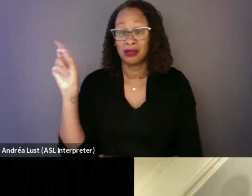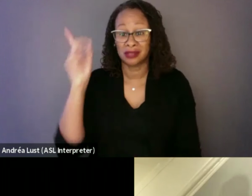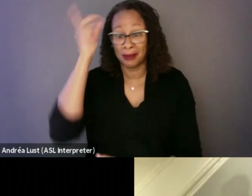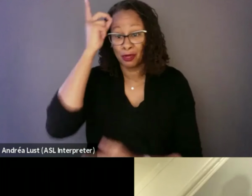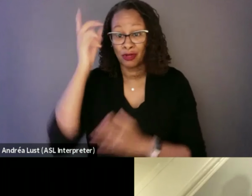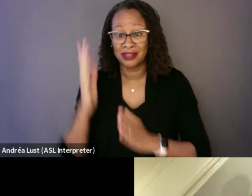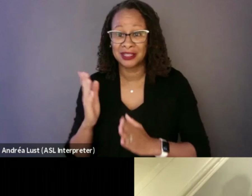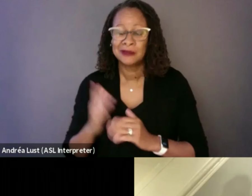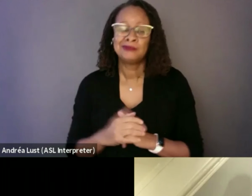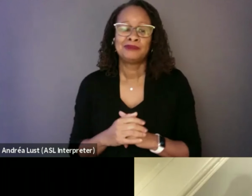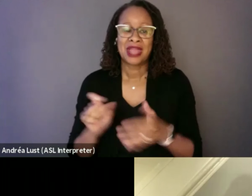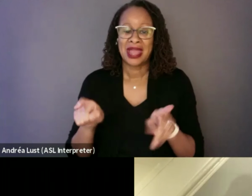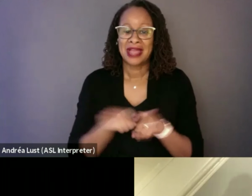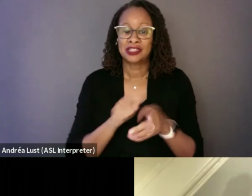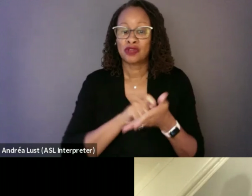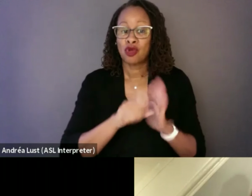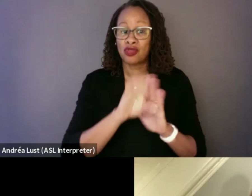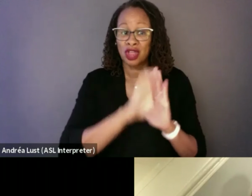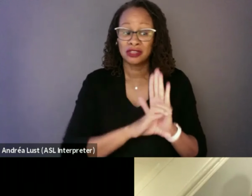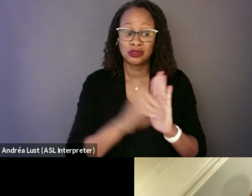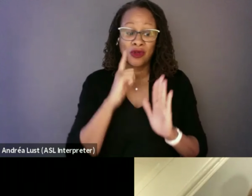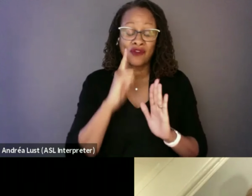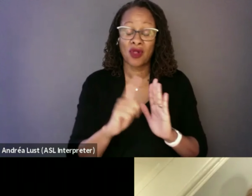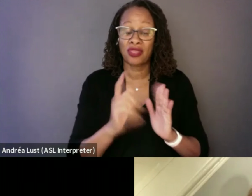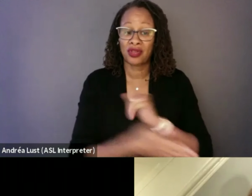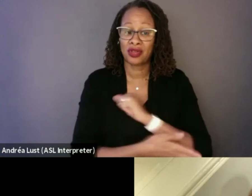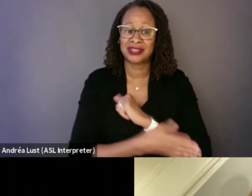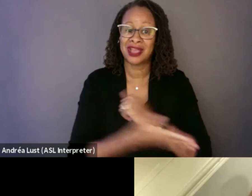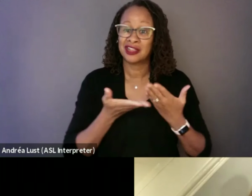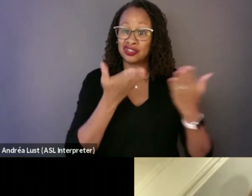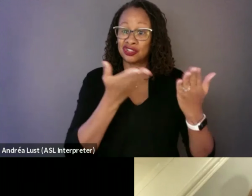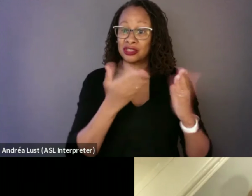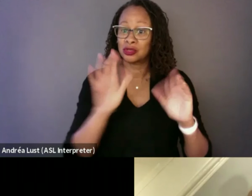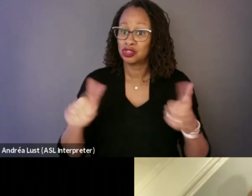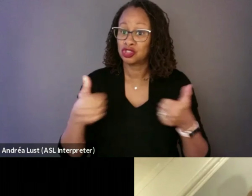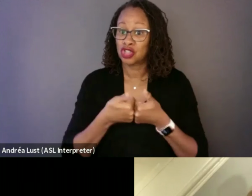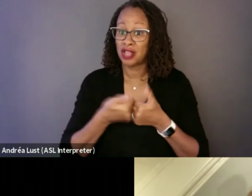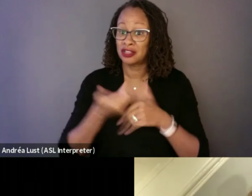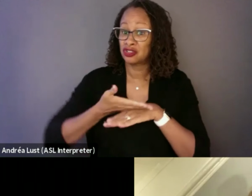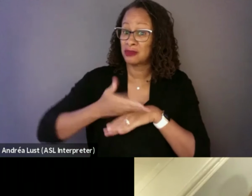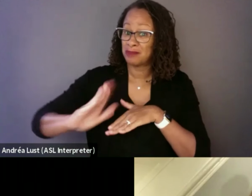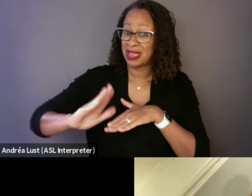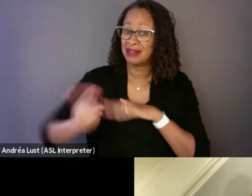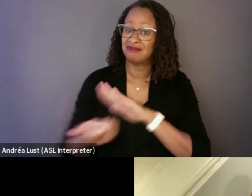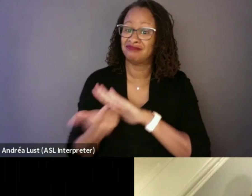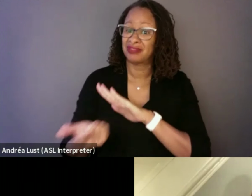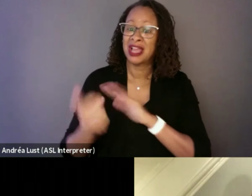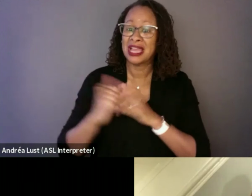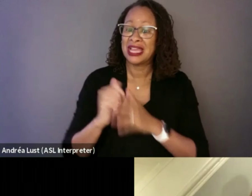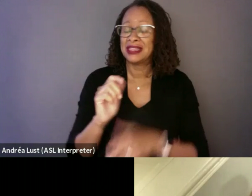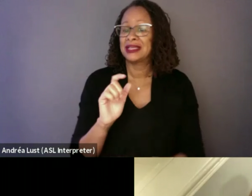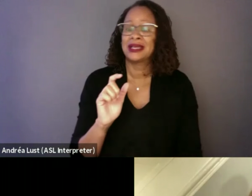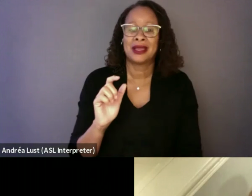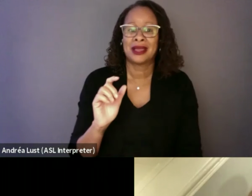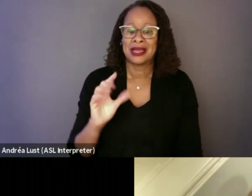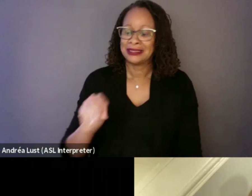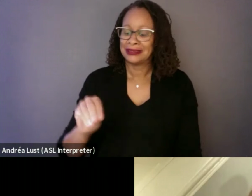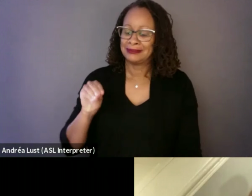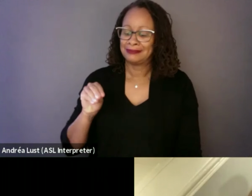the constitution for the country, they suggested that we challenge that ban in the Zimbabwean courts, because it